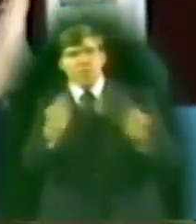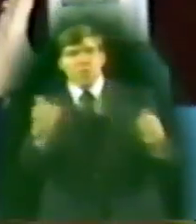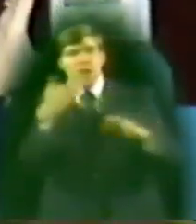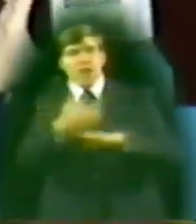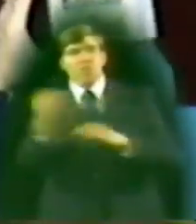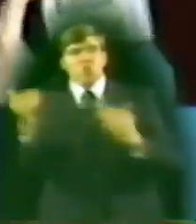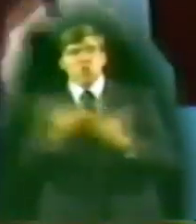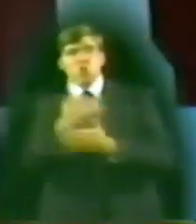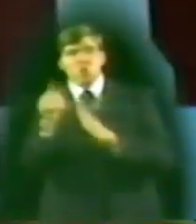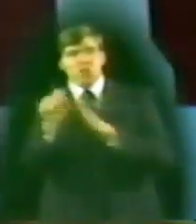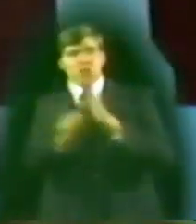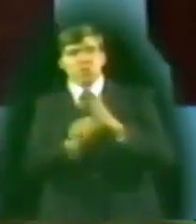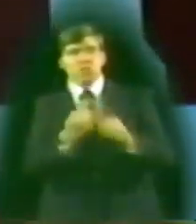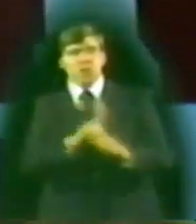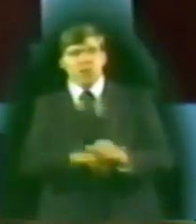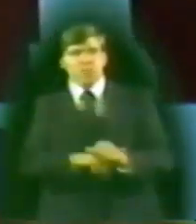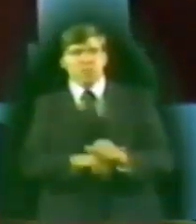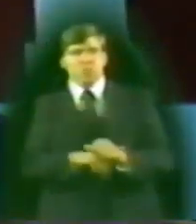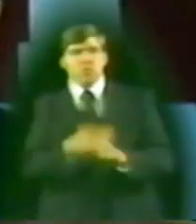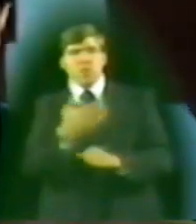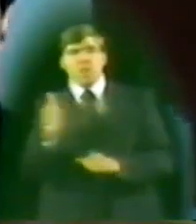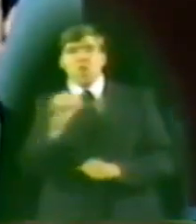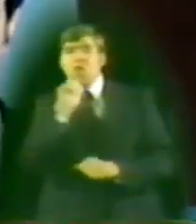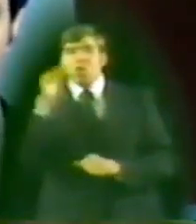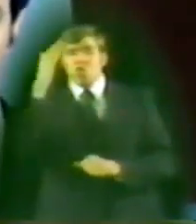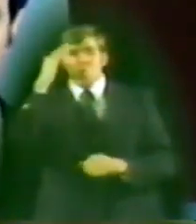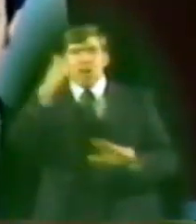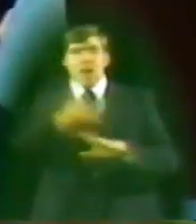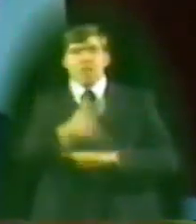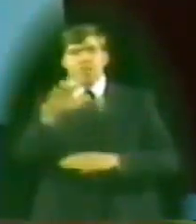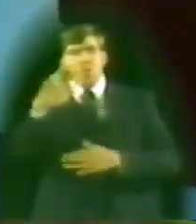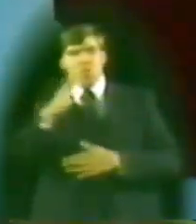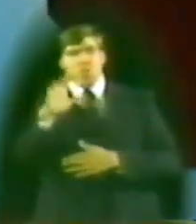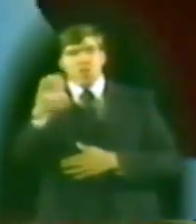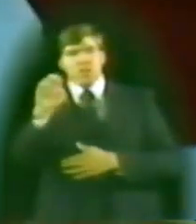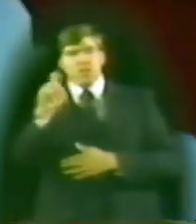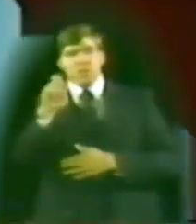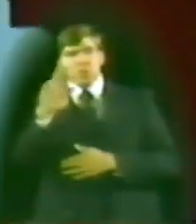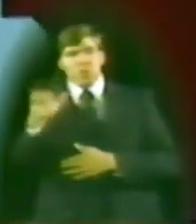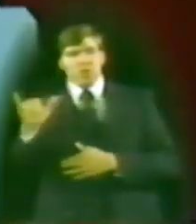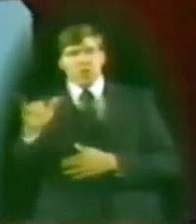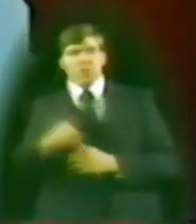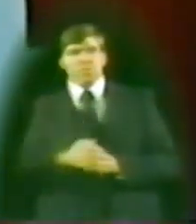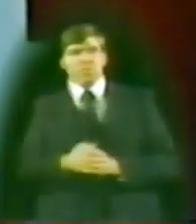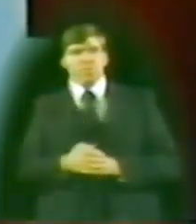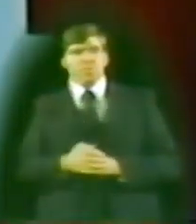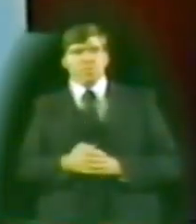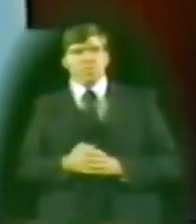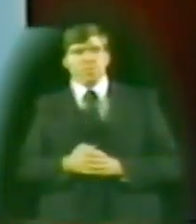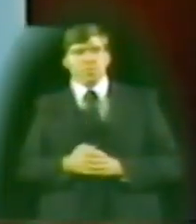New Testament times. They were unknown after the 3rd century.